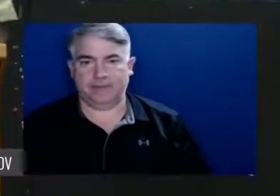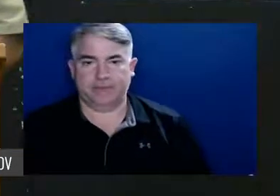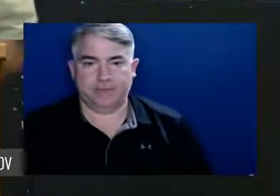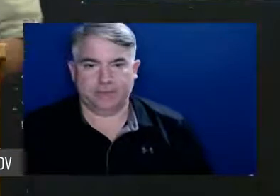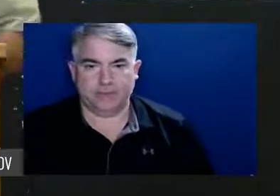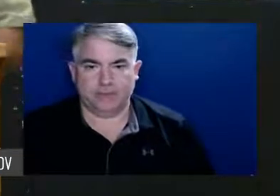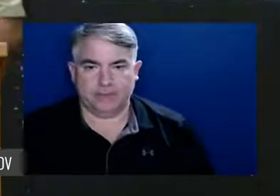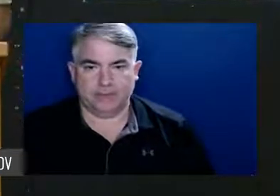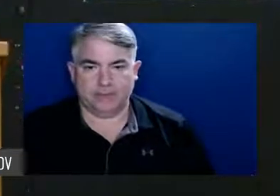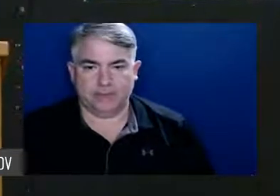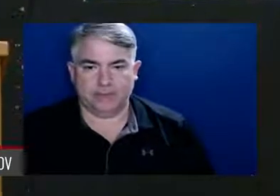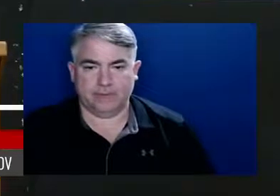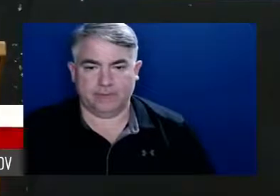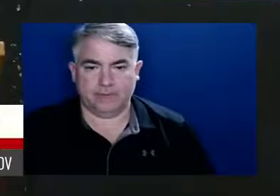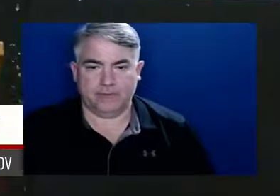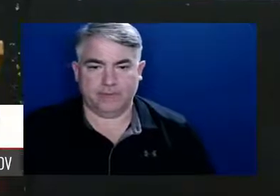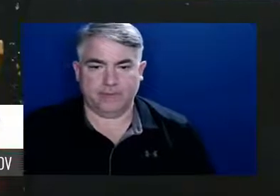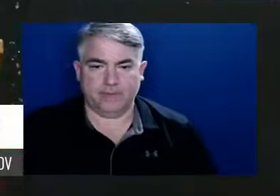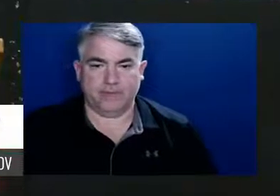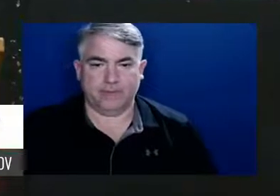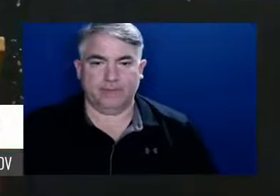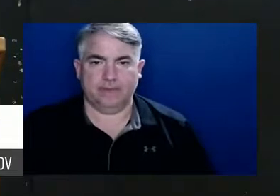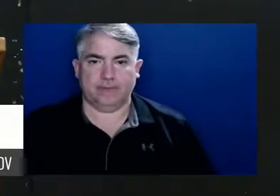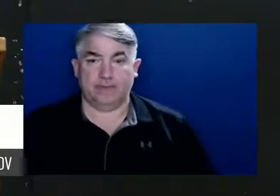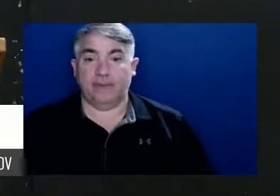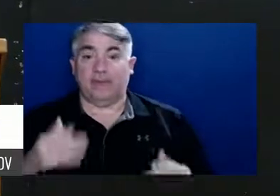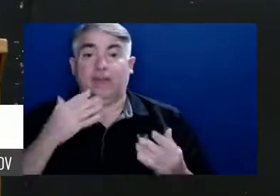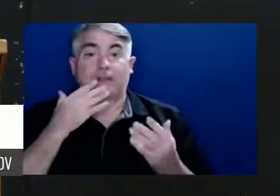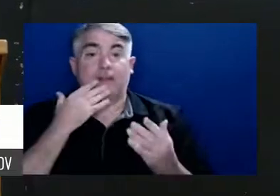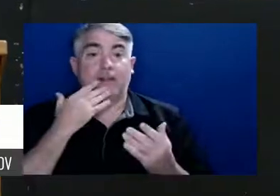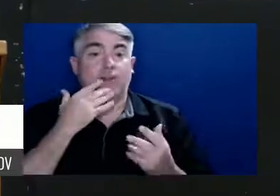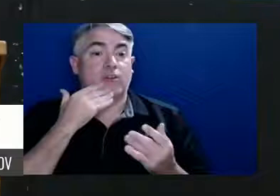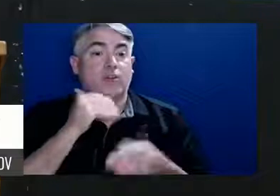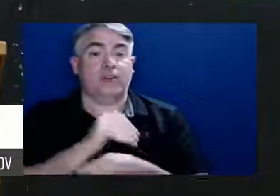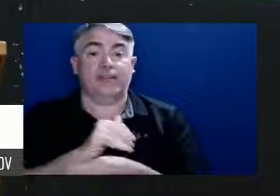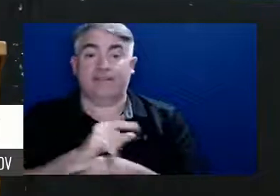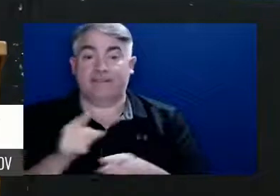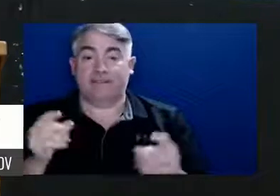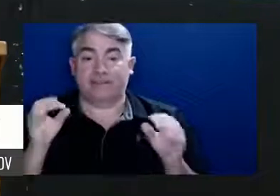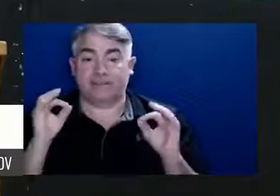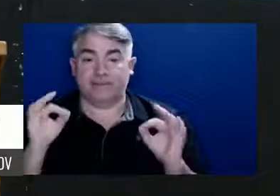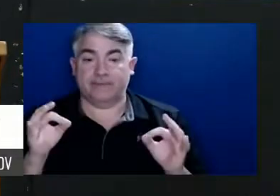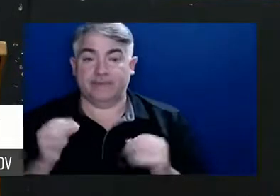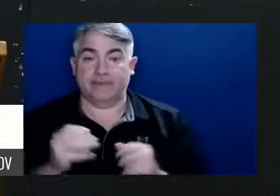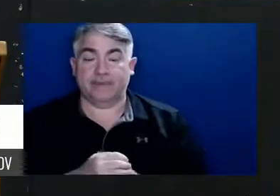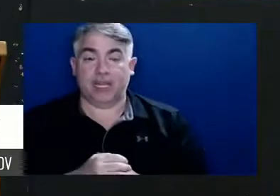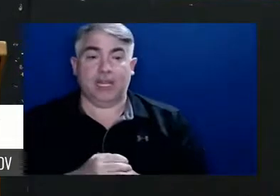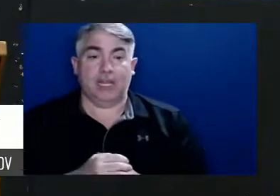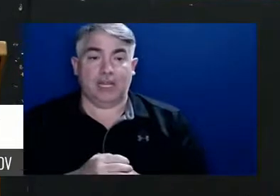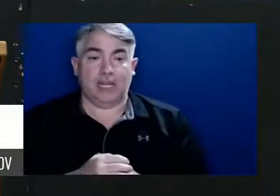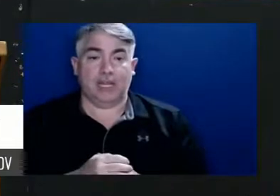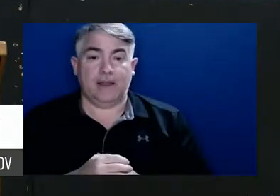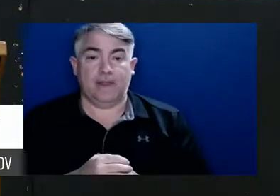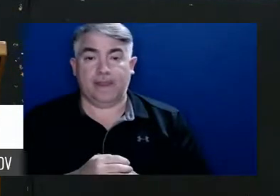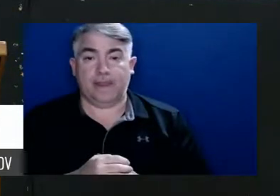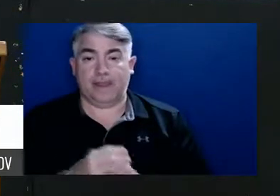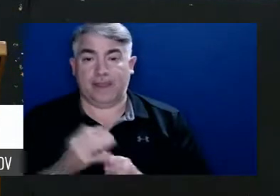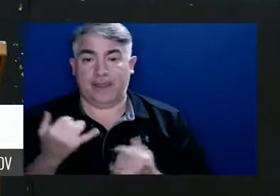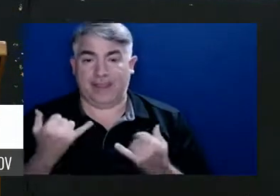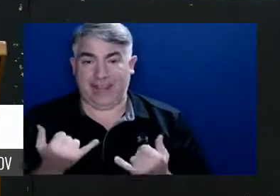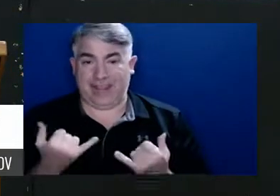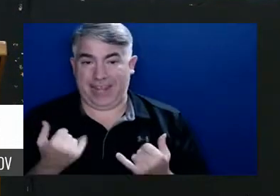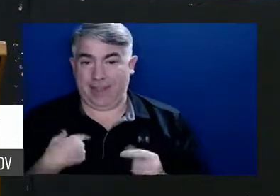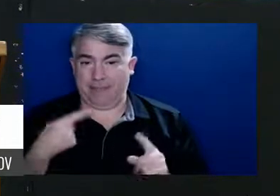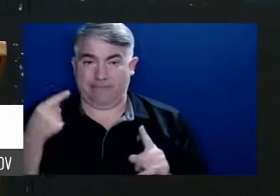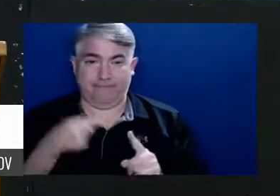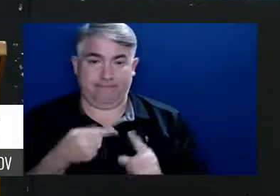Thank you and good evening. Chris Carlton, Forest Supervisor here on the Plumas. I'll start off with a